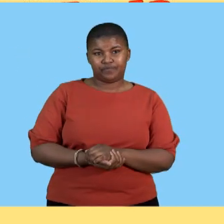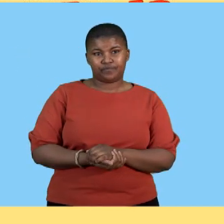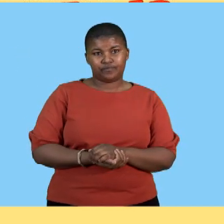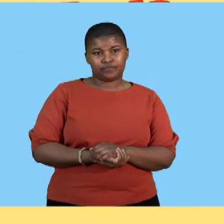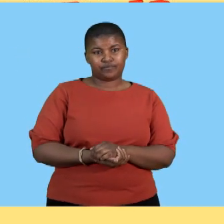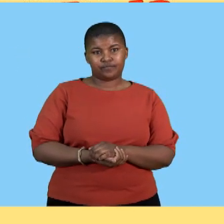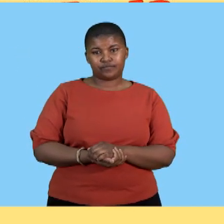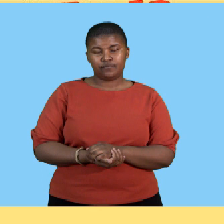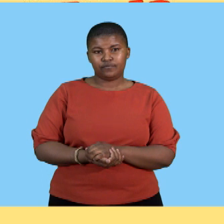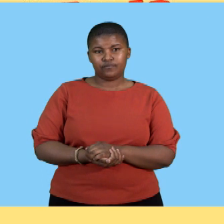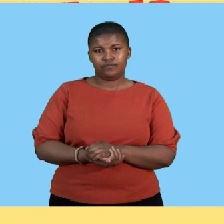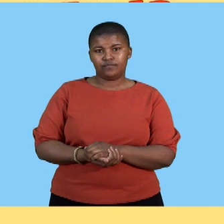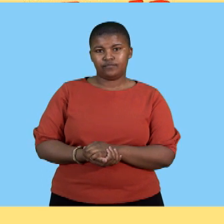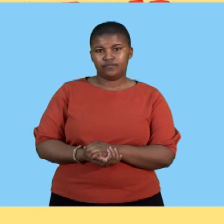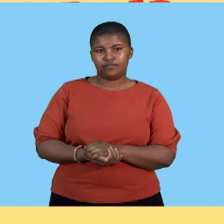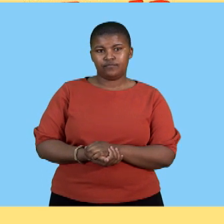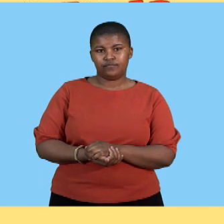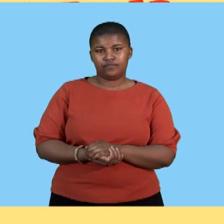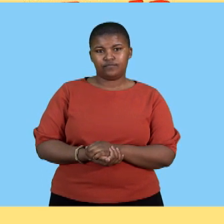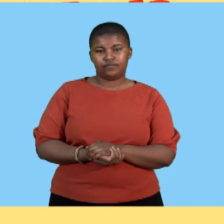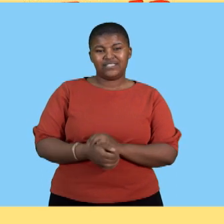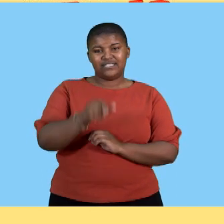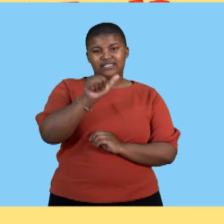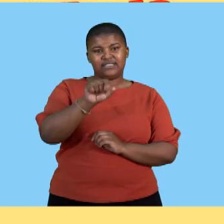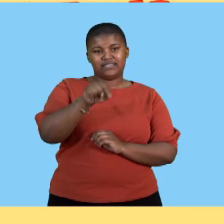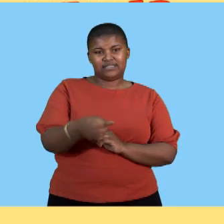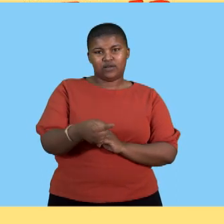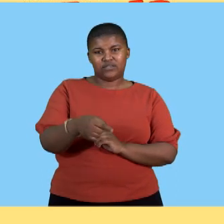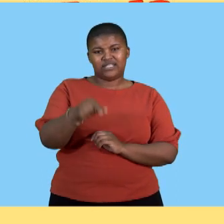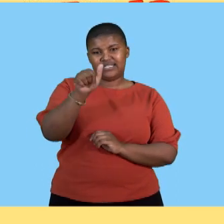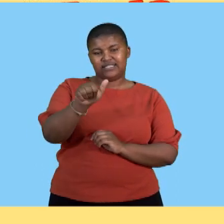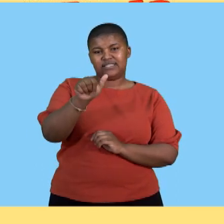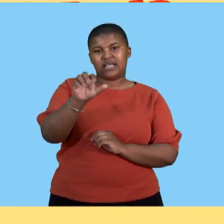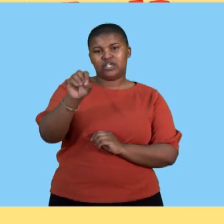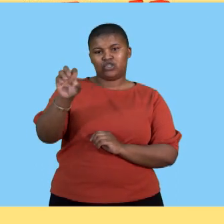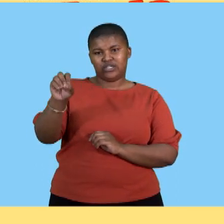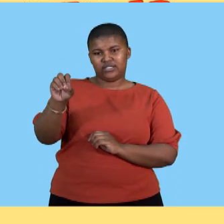in the calculator, you should get an amount that is